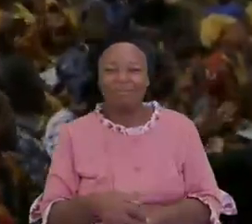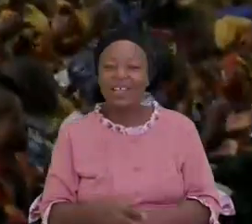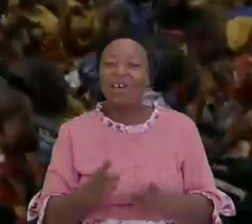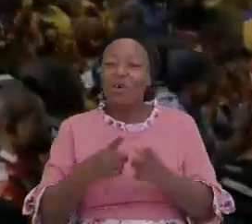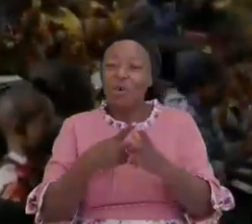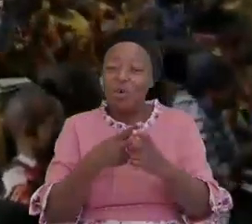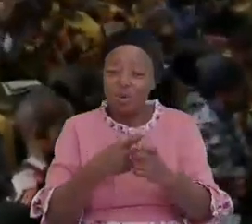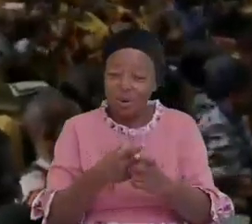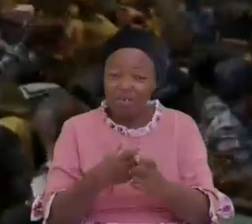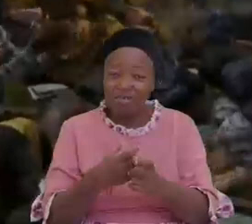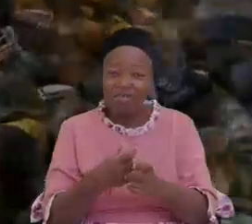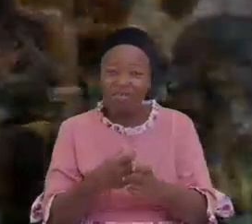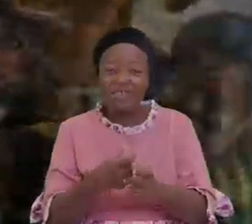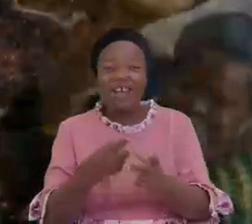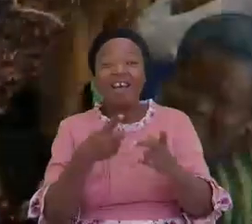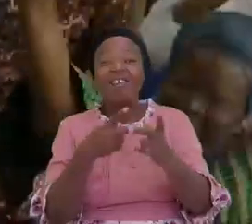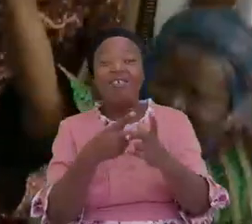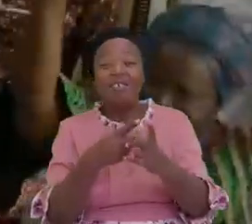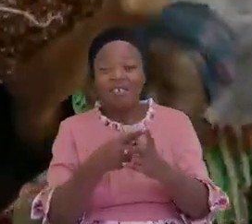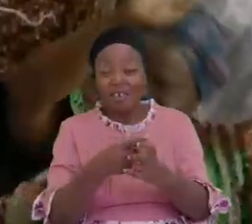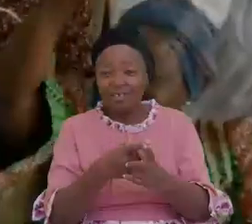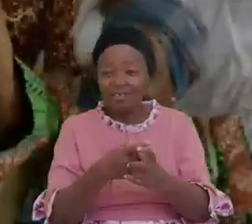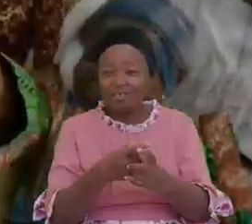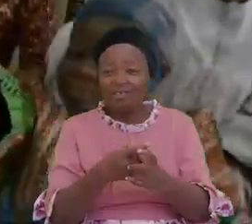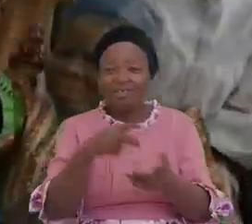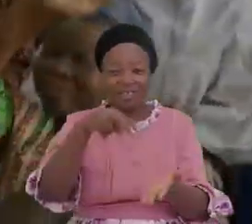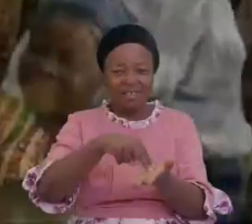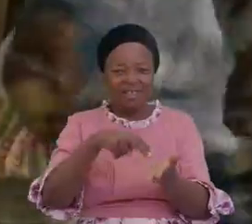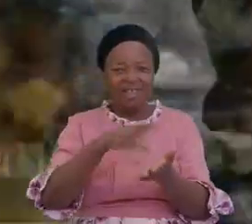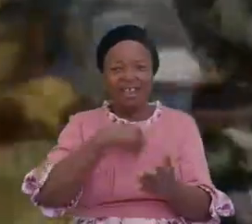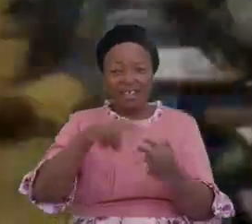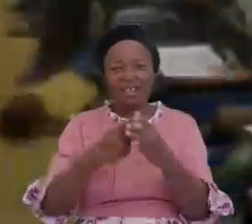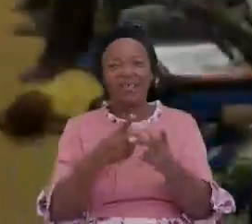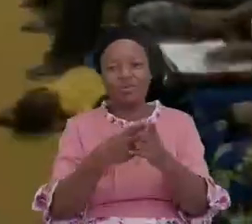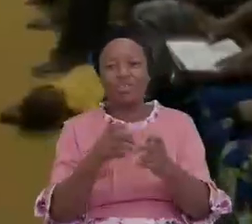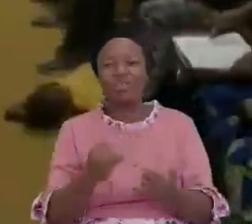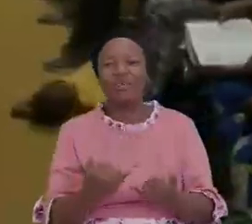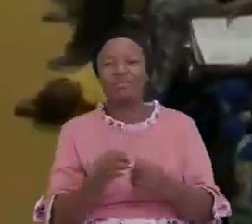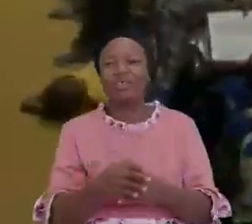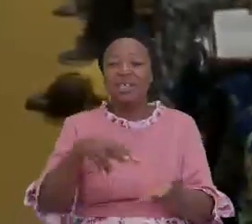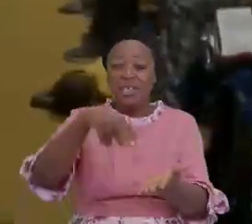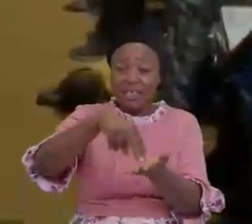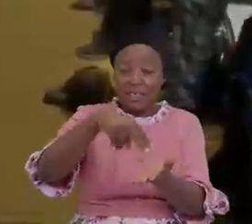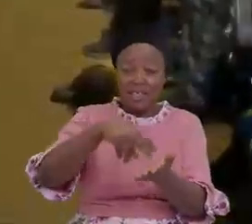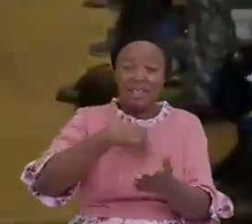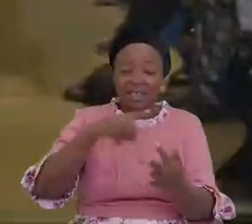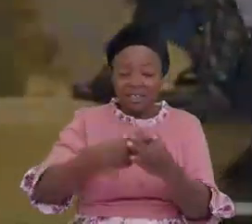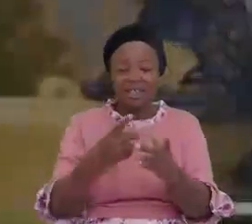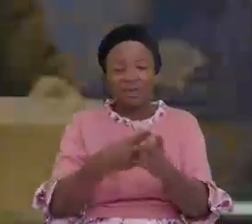Run. Run. Stand up and start running. Stand up and start